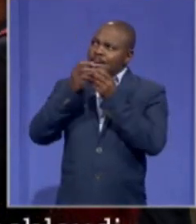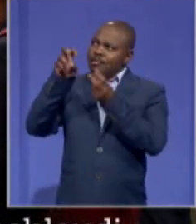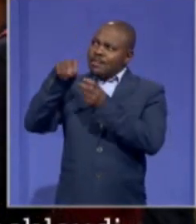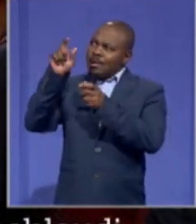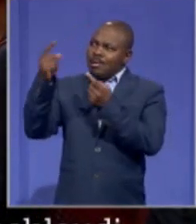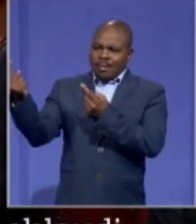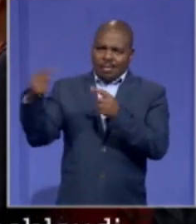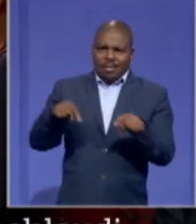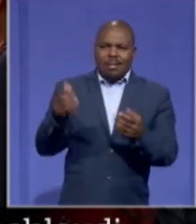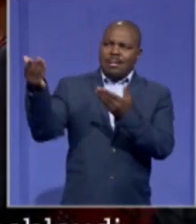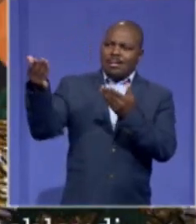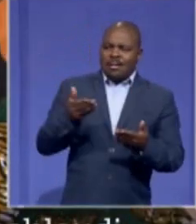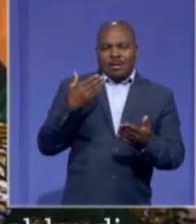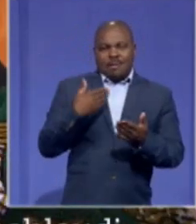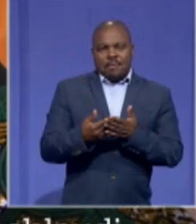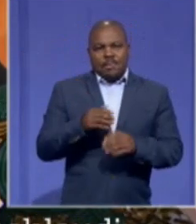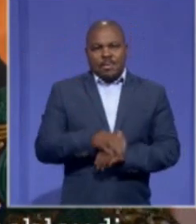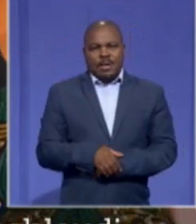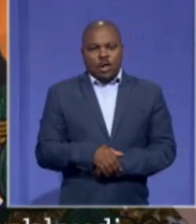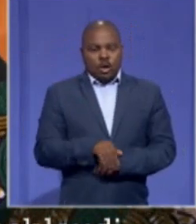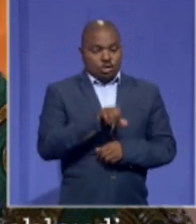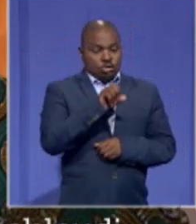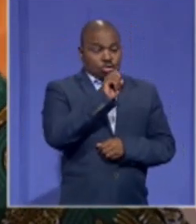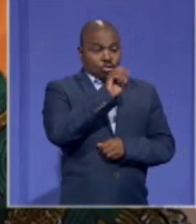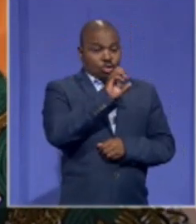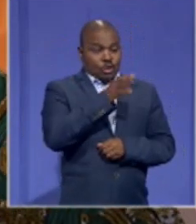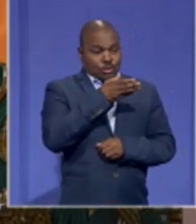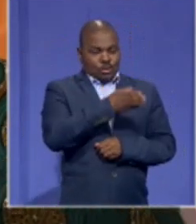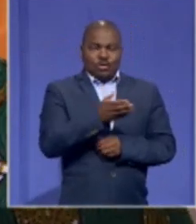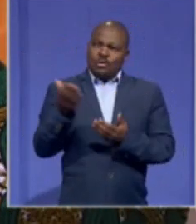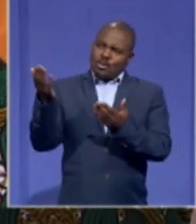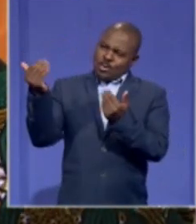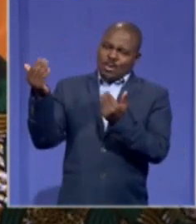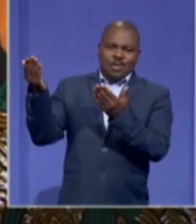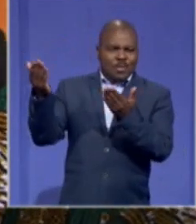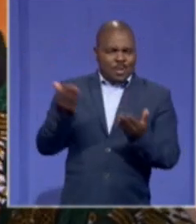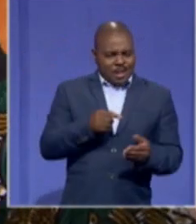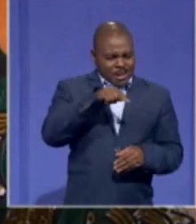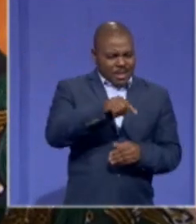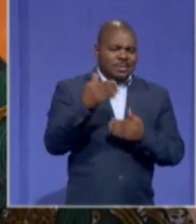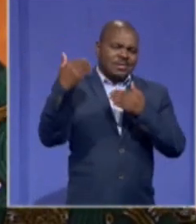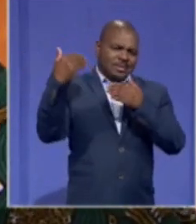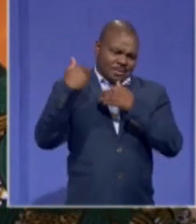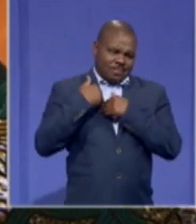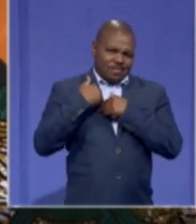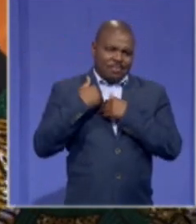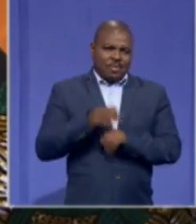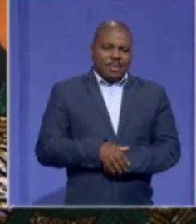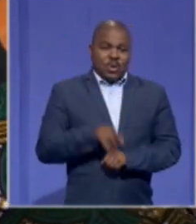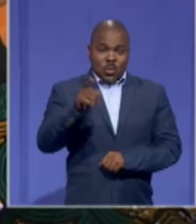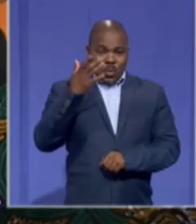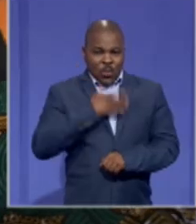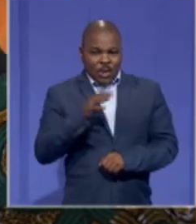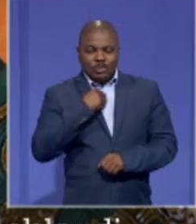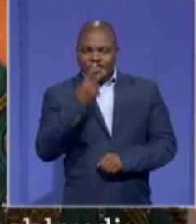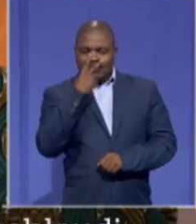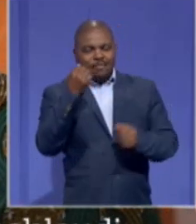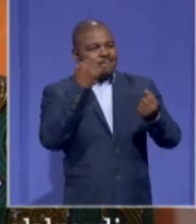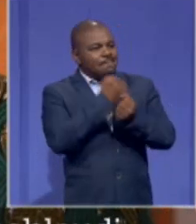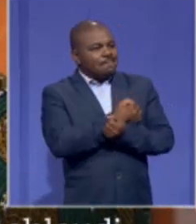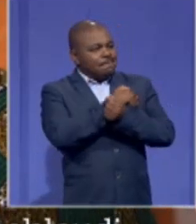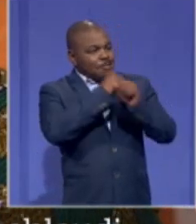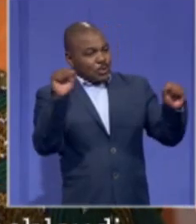bantsi. Soweto is welcoming, Soweto is ready to host you, Soweto is safe. If ever you want to experience freedom, this